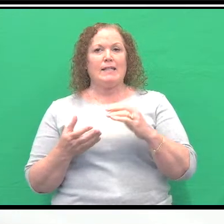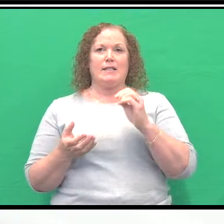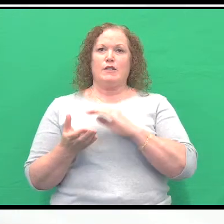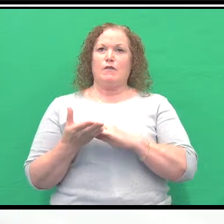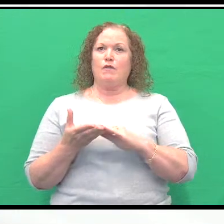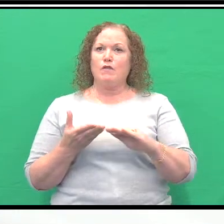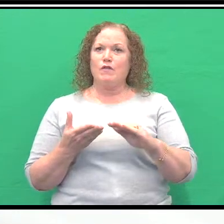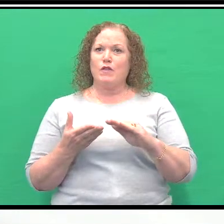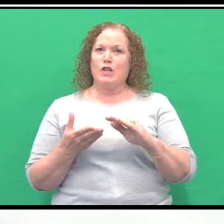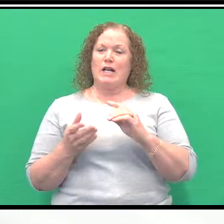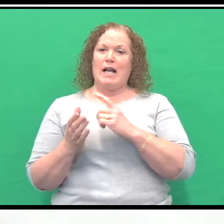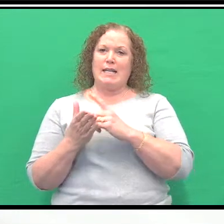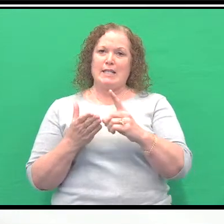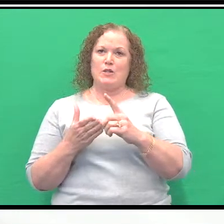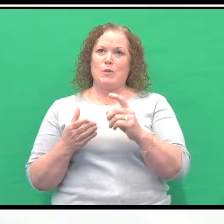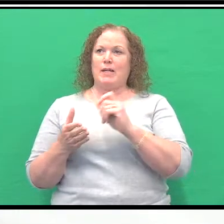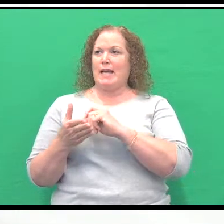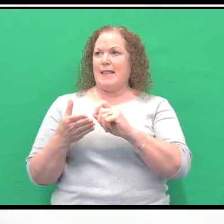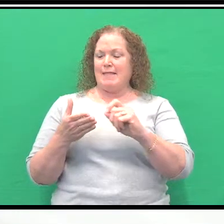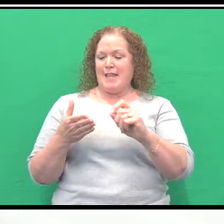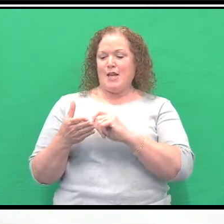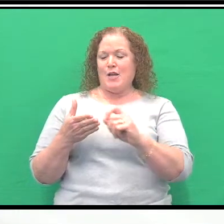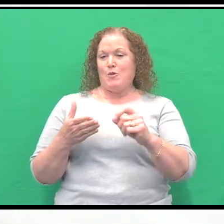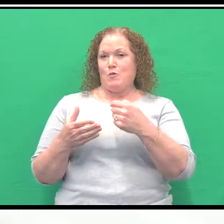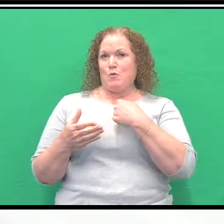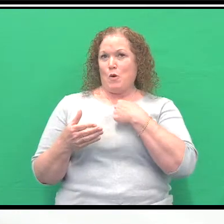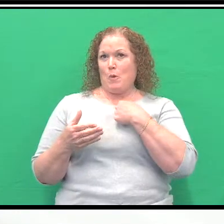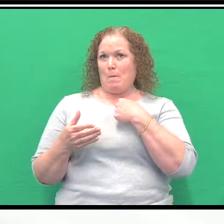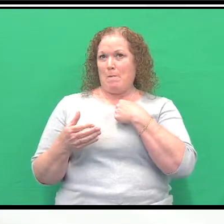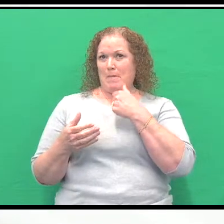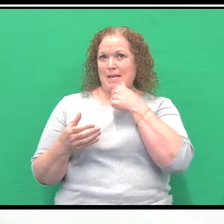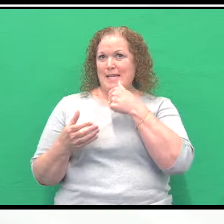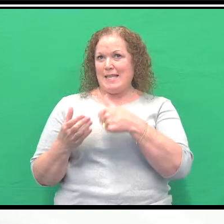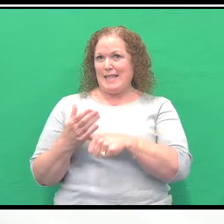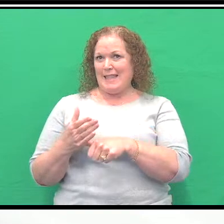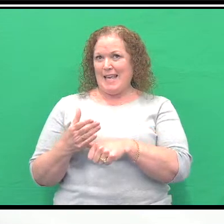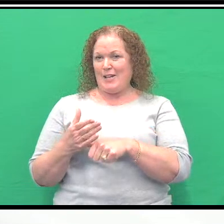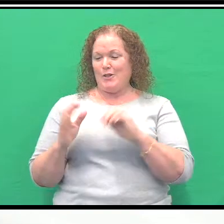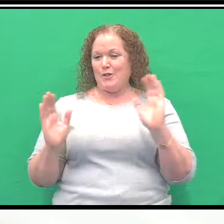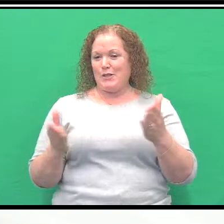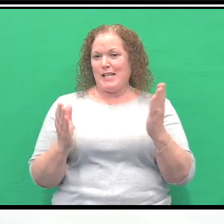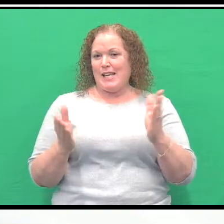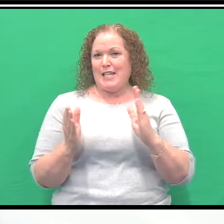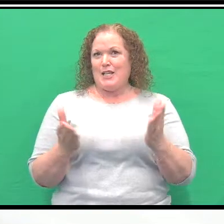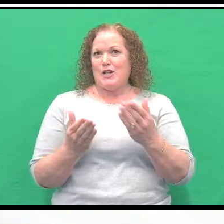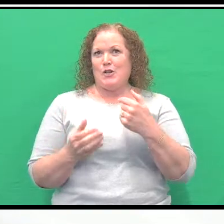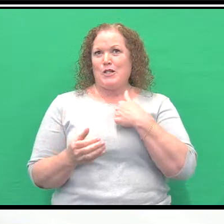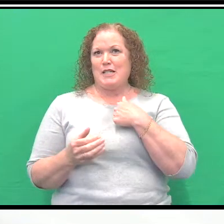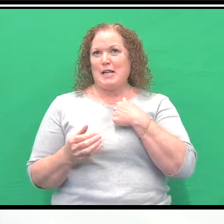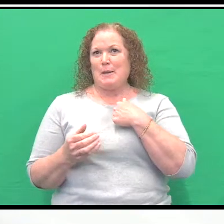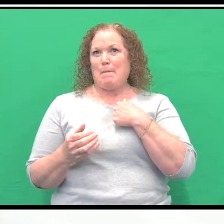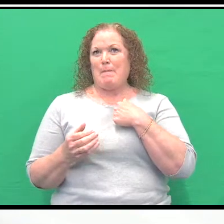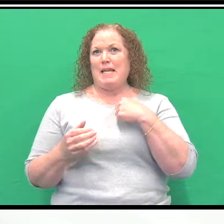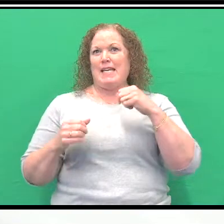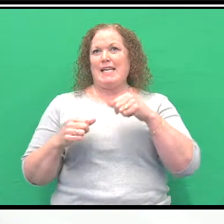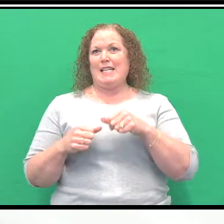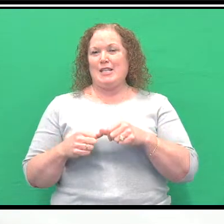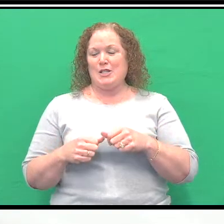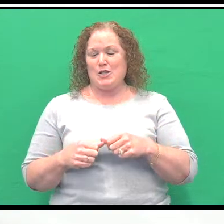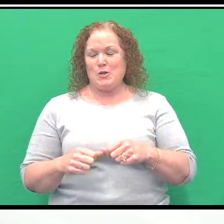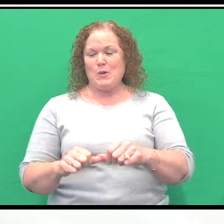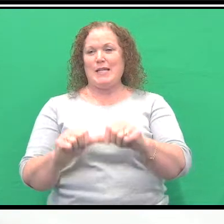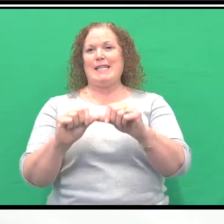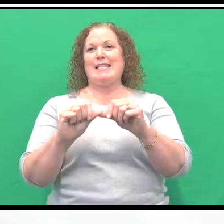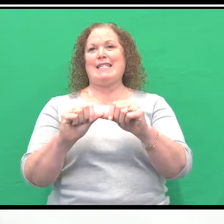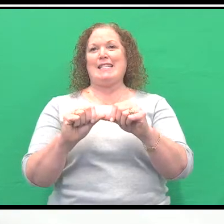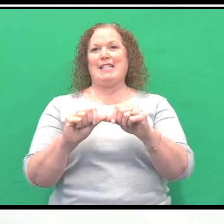me expressing their gratitude and encouraging me to continue to be a kind leader, and to